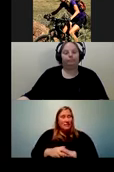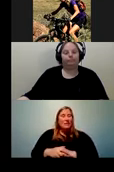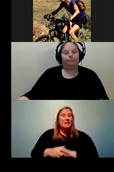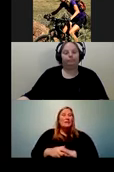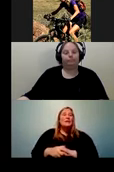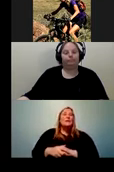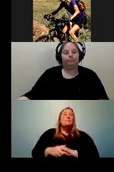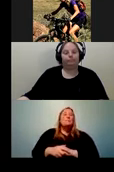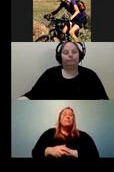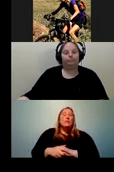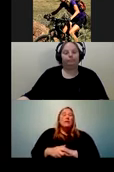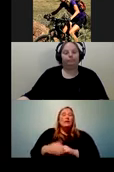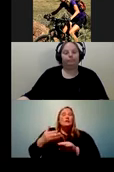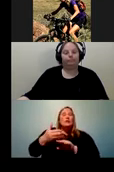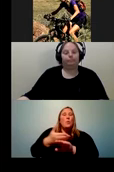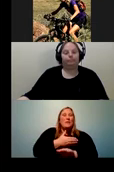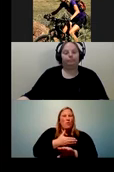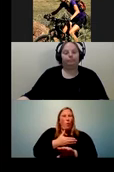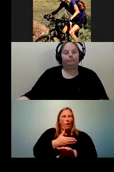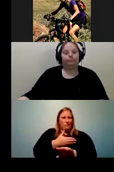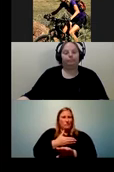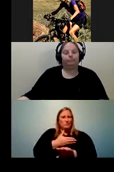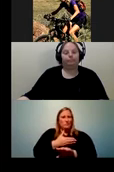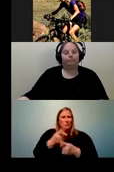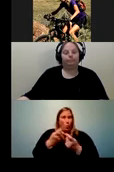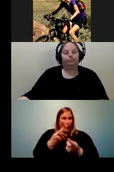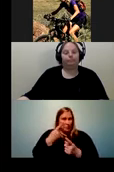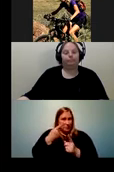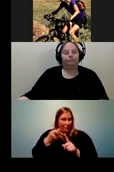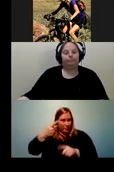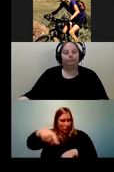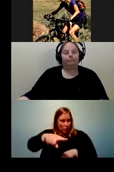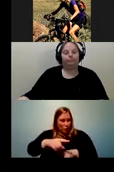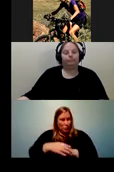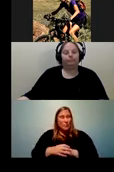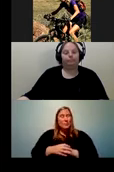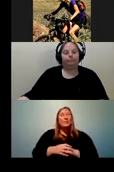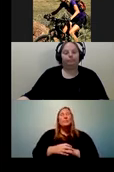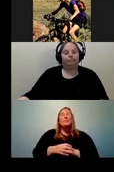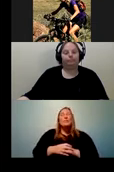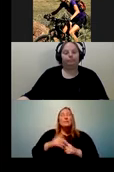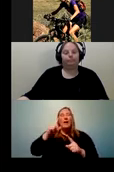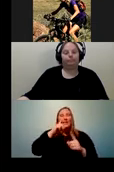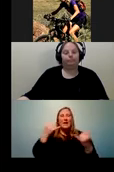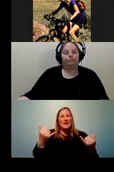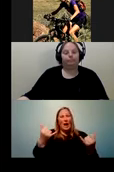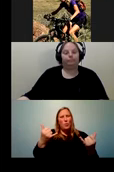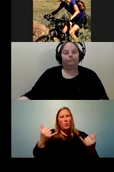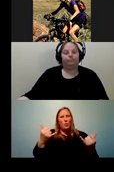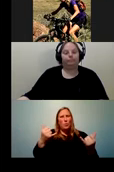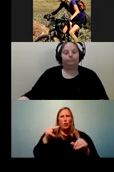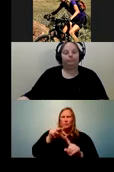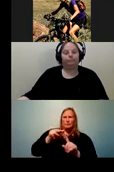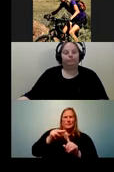coming full circle before we take questions, I really do think that we are looking at a time in